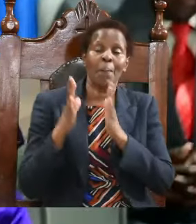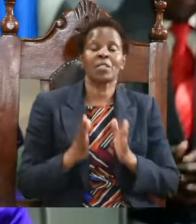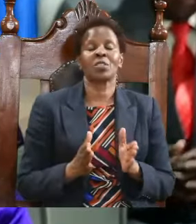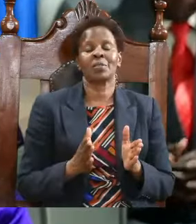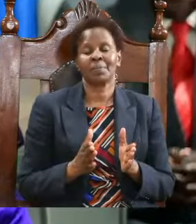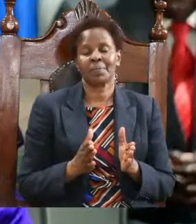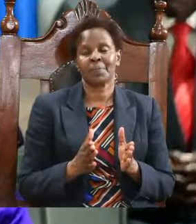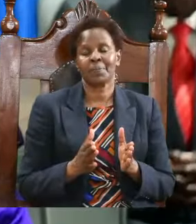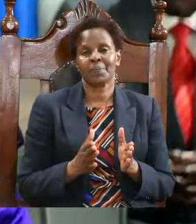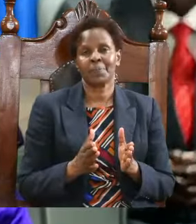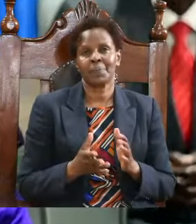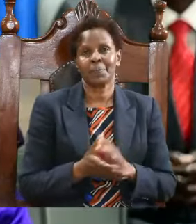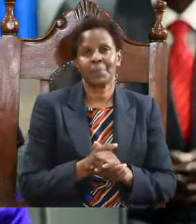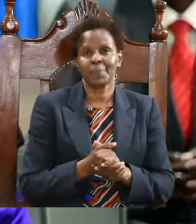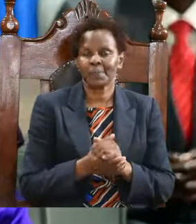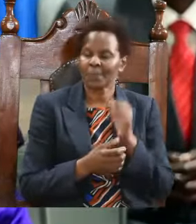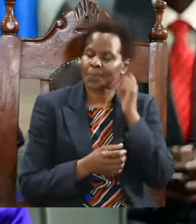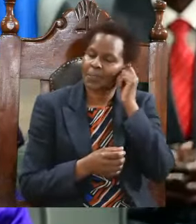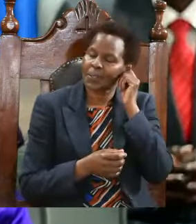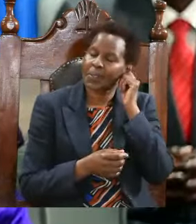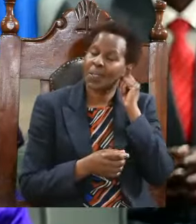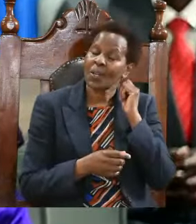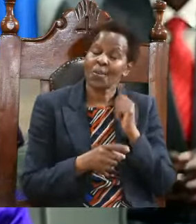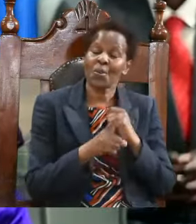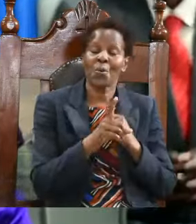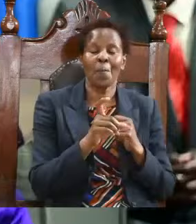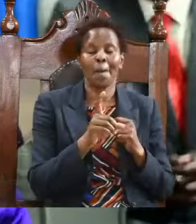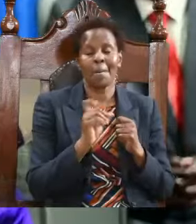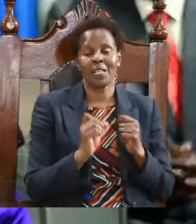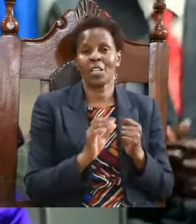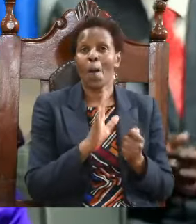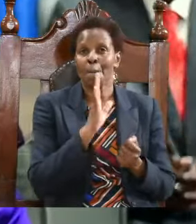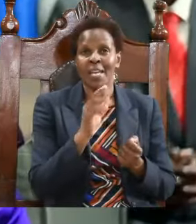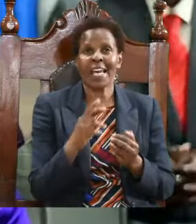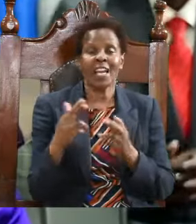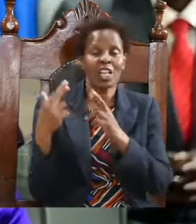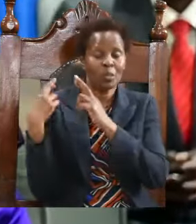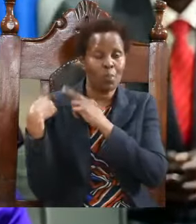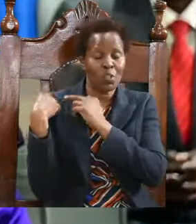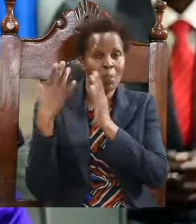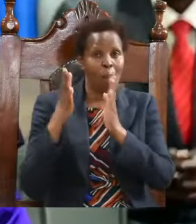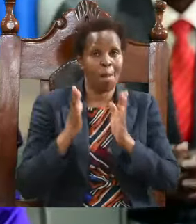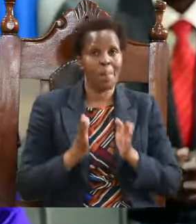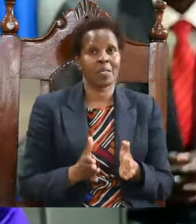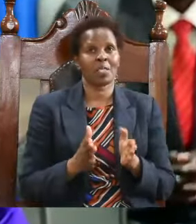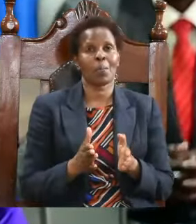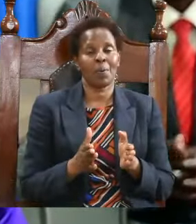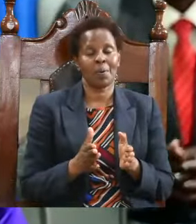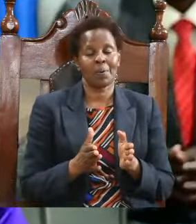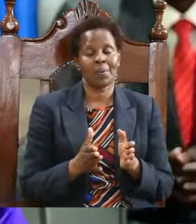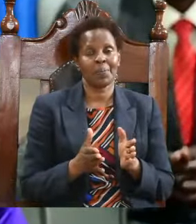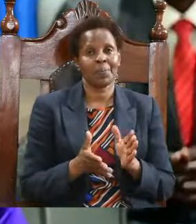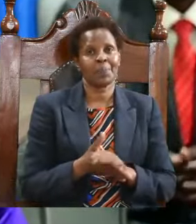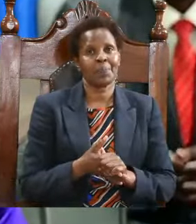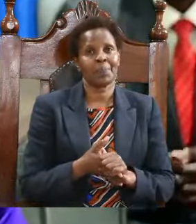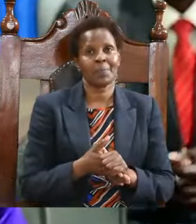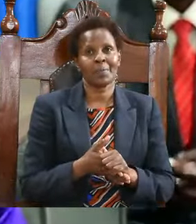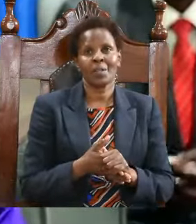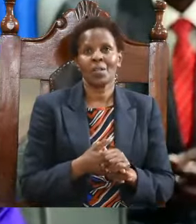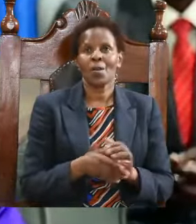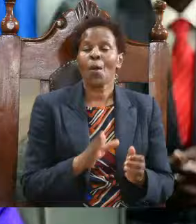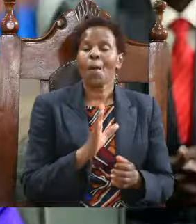take? Tell your neighbor, you have to take responsibility. When you make a choice, take responsibility. And you